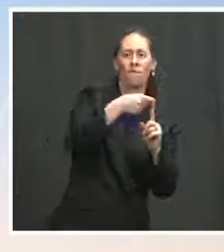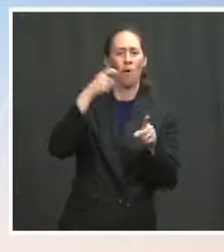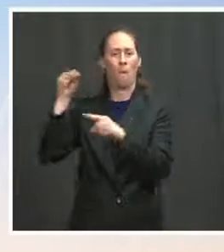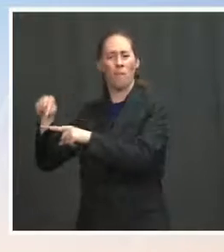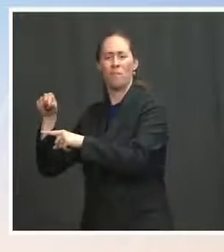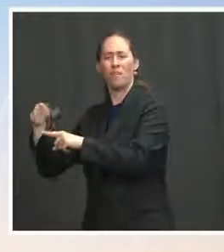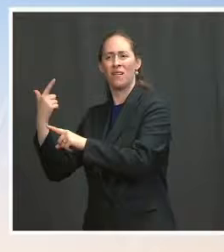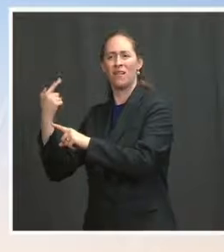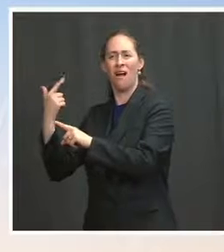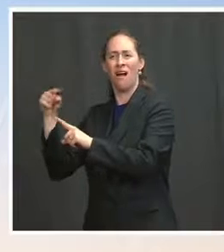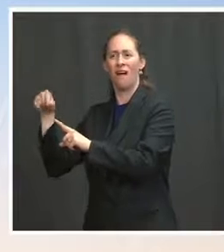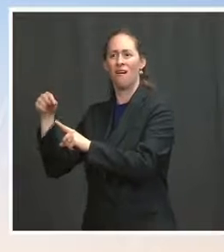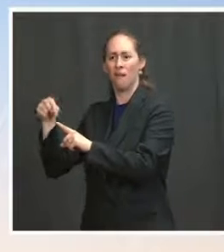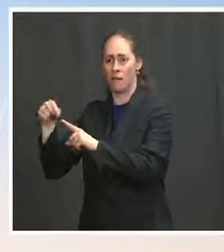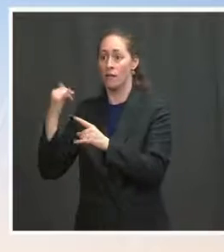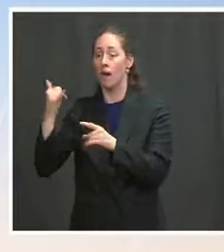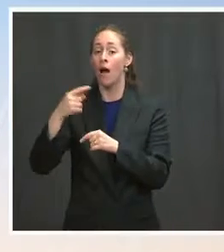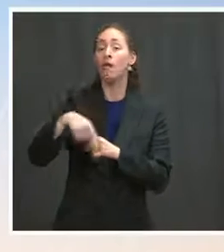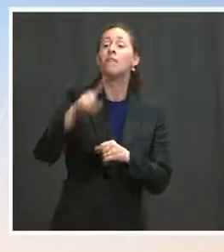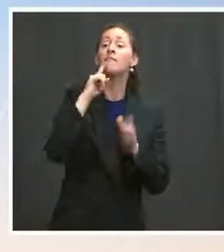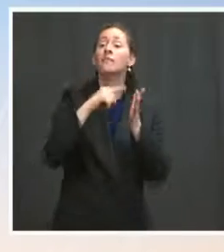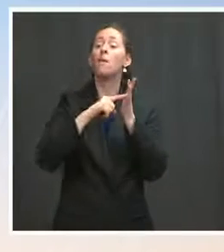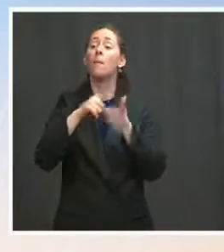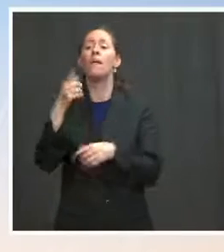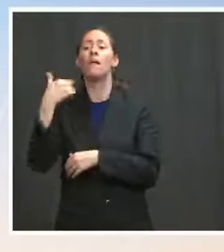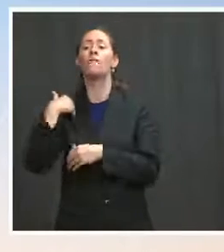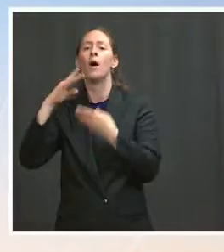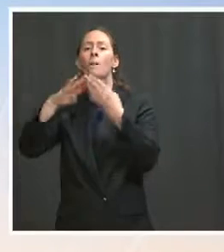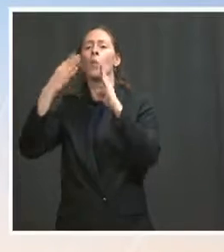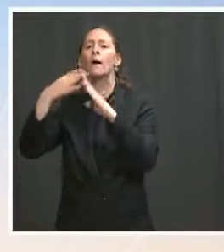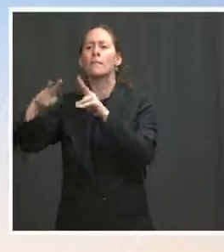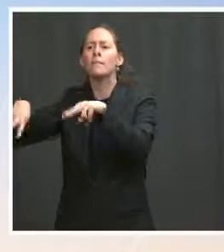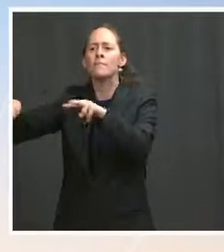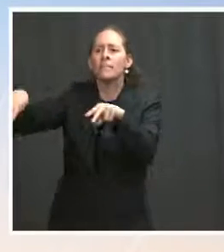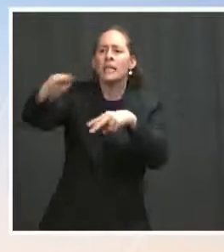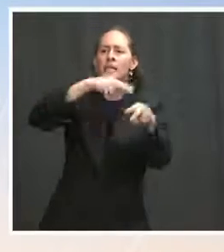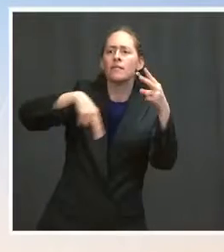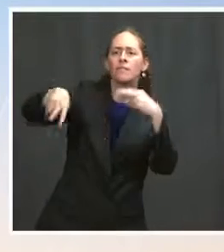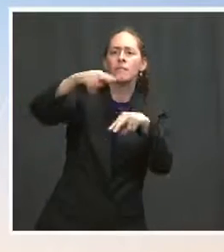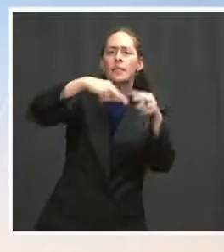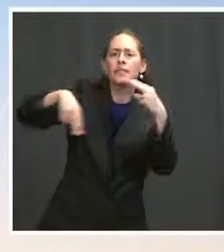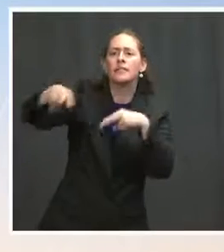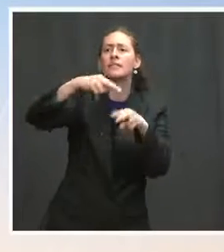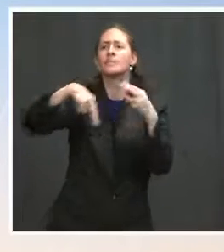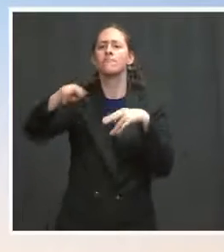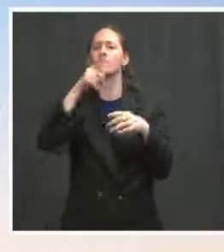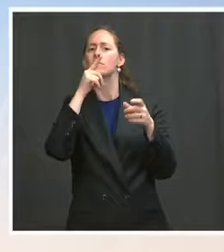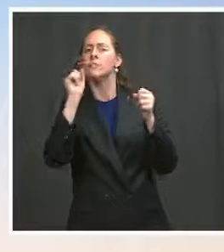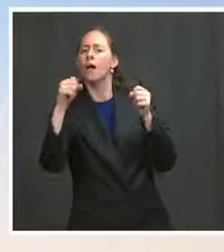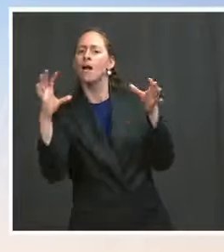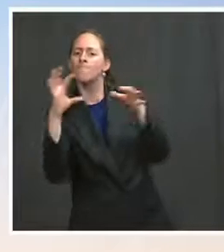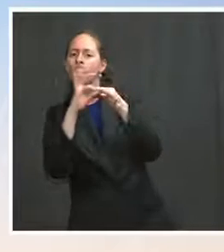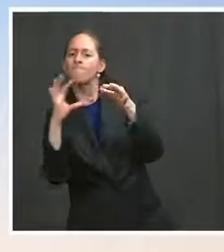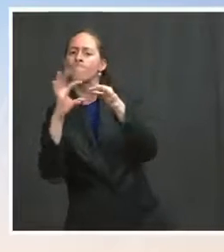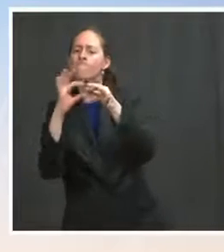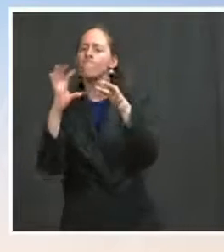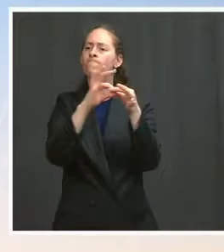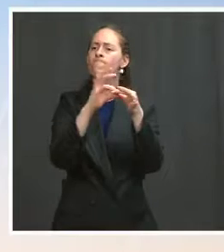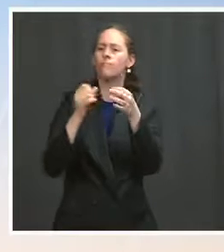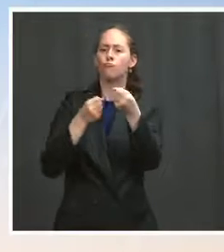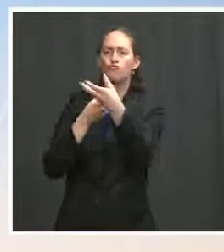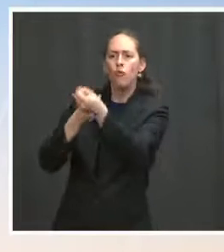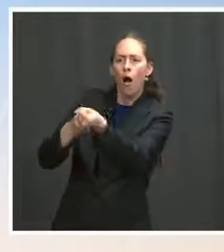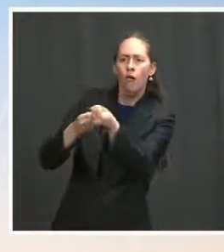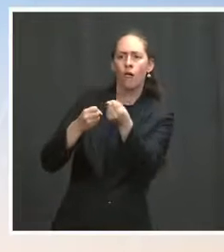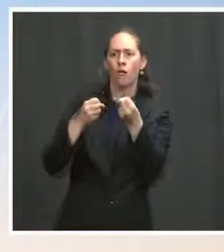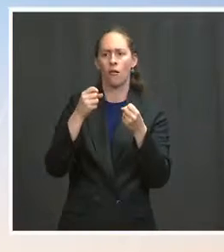is something that we've seen as effective, building trust in communities, ensuring that that law enforcement are working on behalf of communities. That's